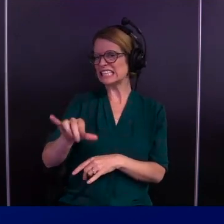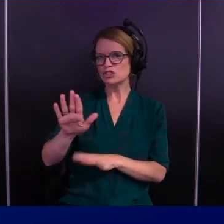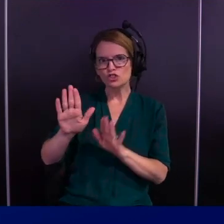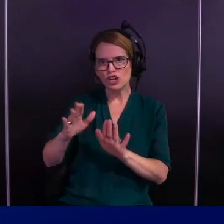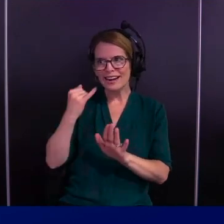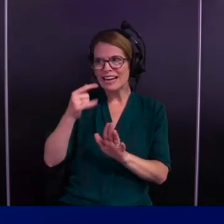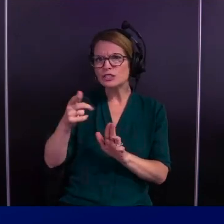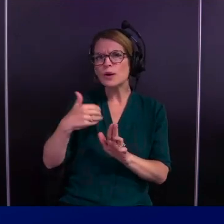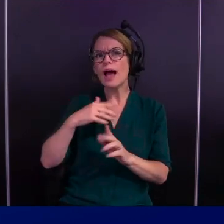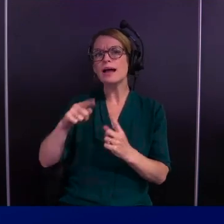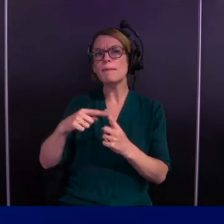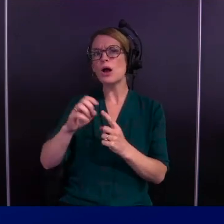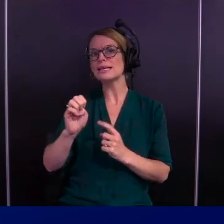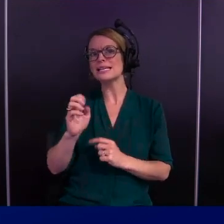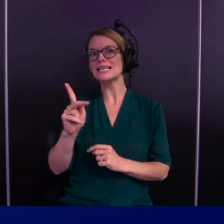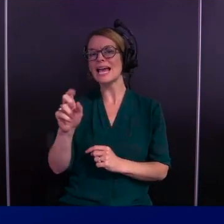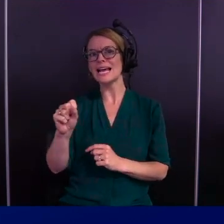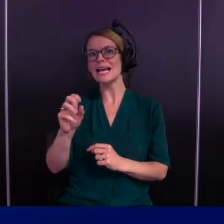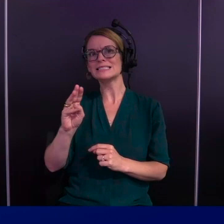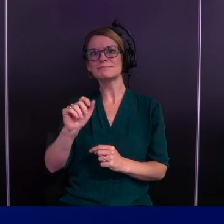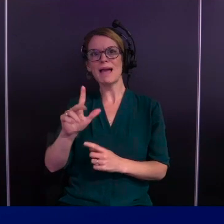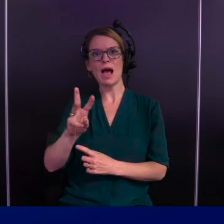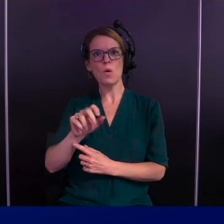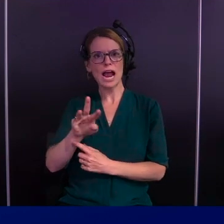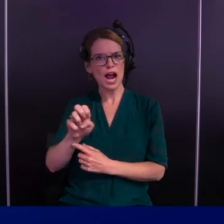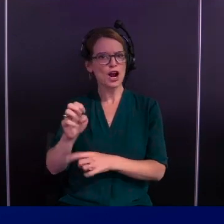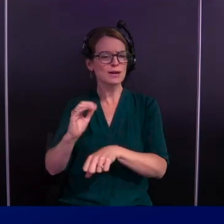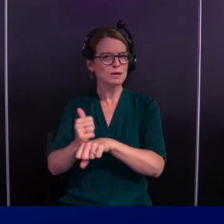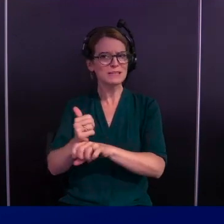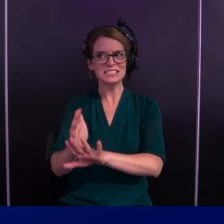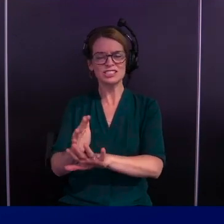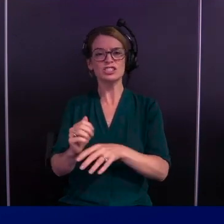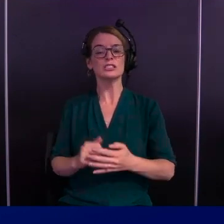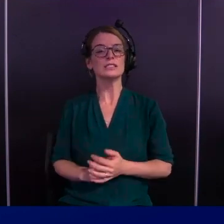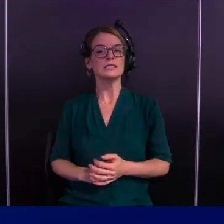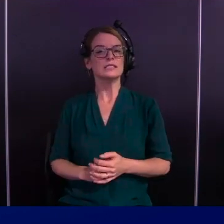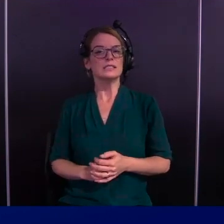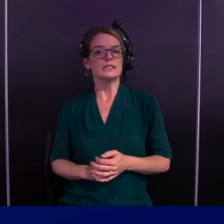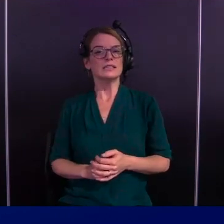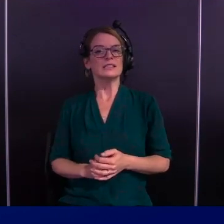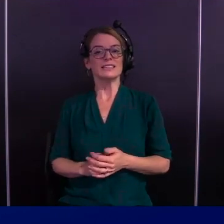about EKS malware implementation. And